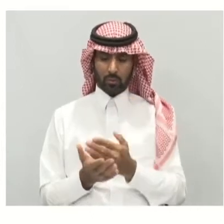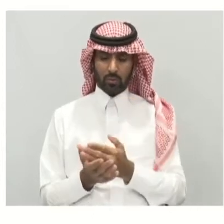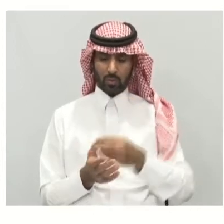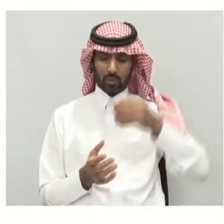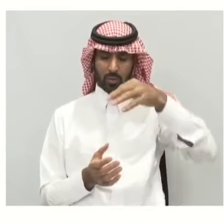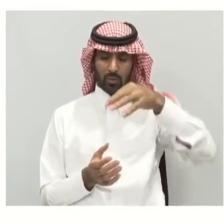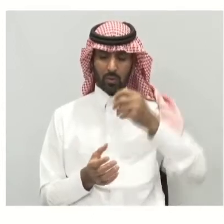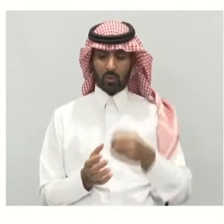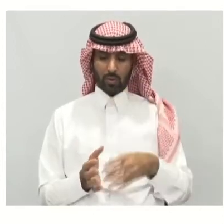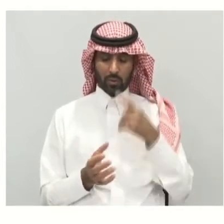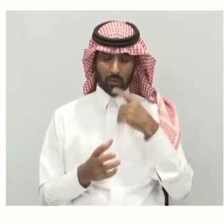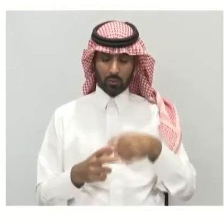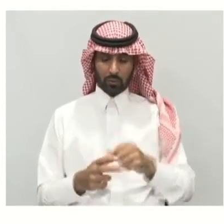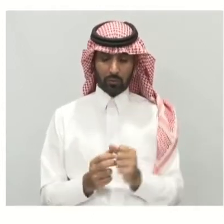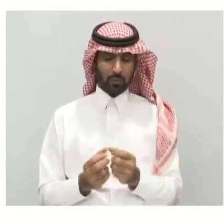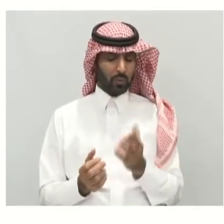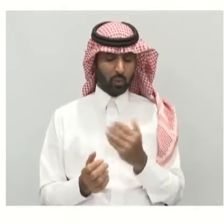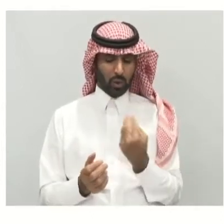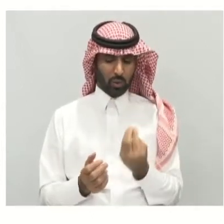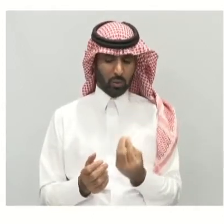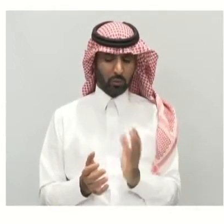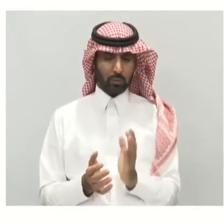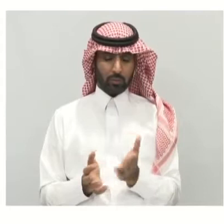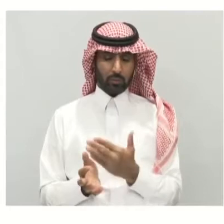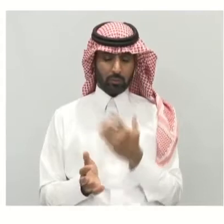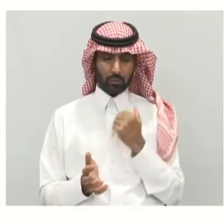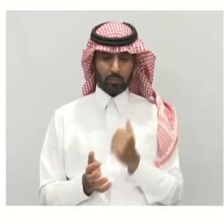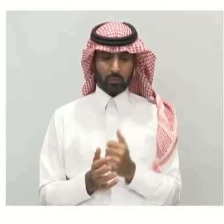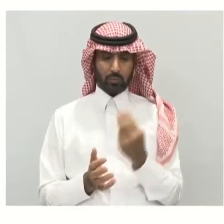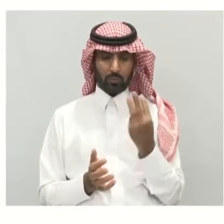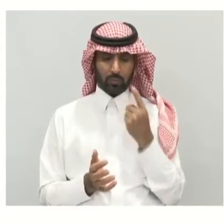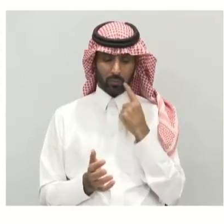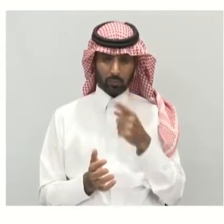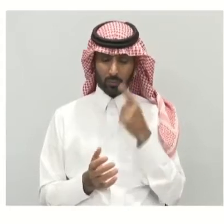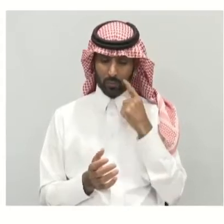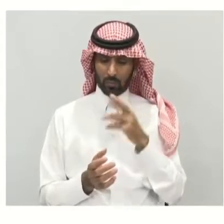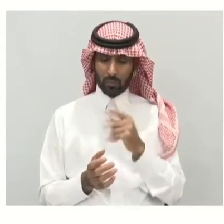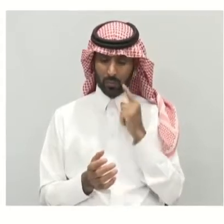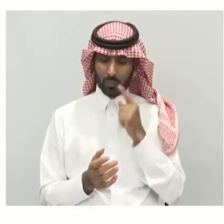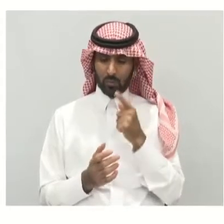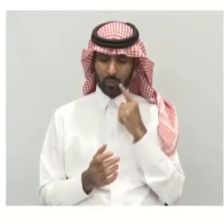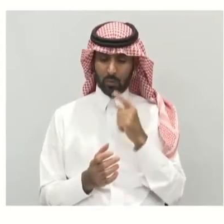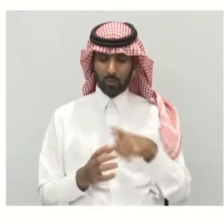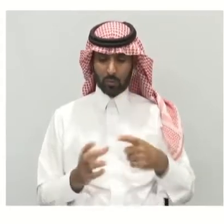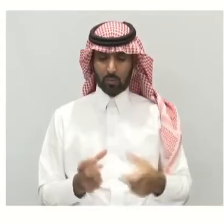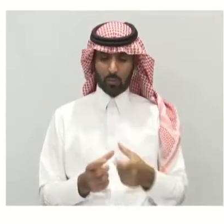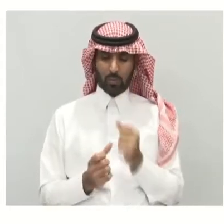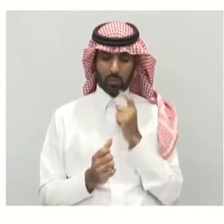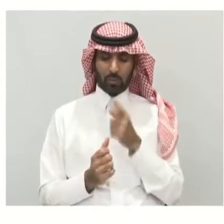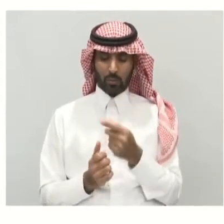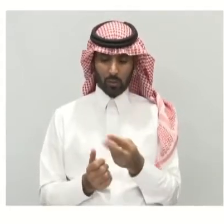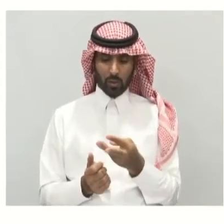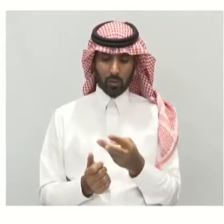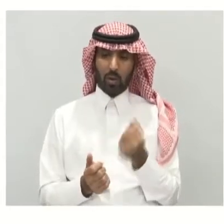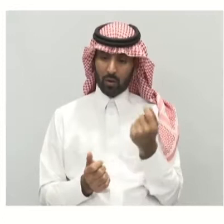also uncountable. I really don't like it. Three, did you get enough pineapple? Pineapple is countable